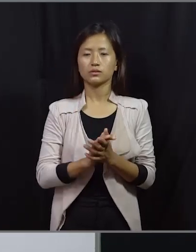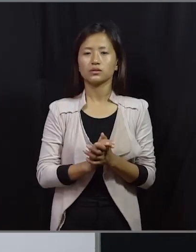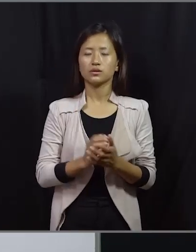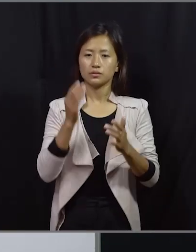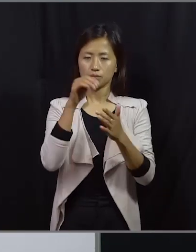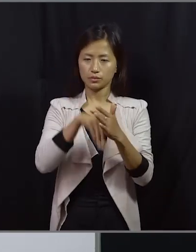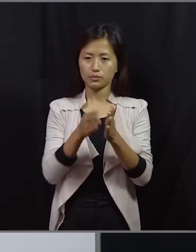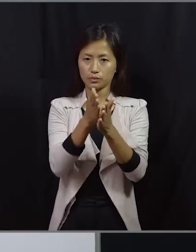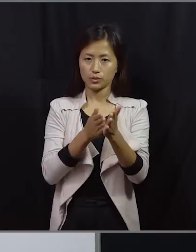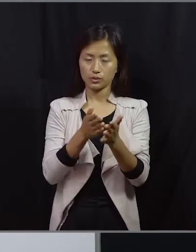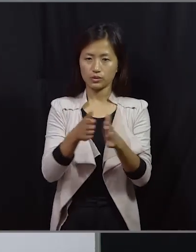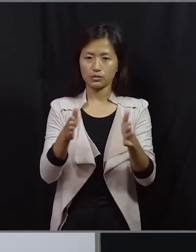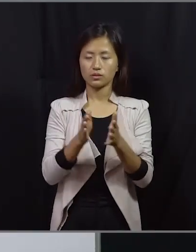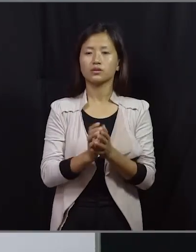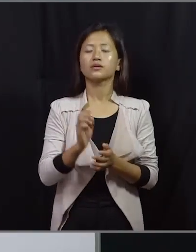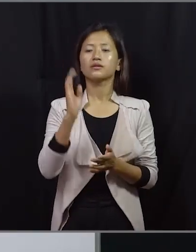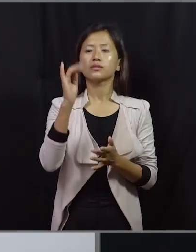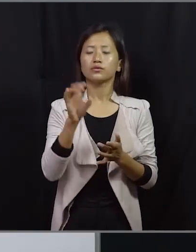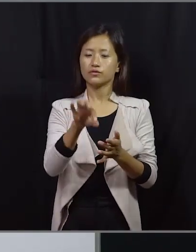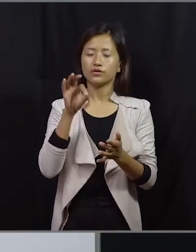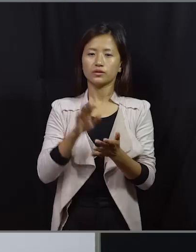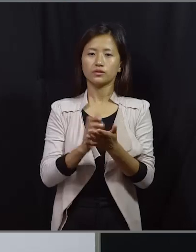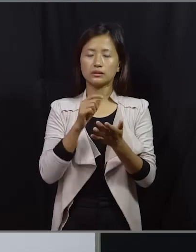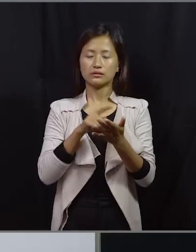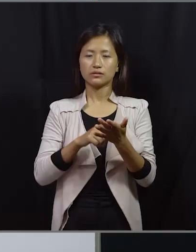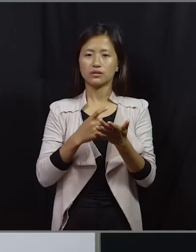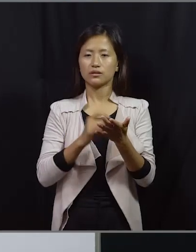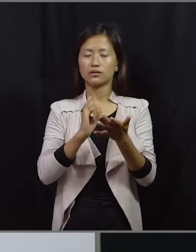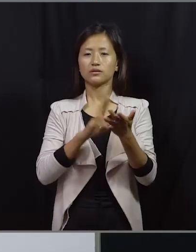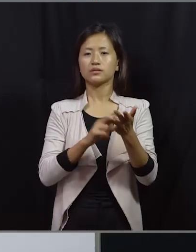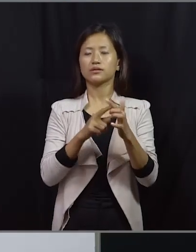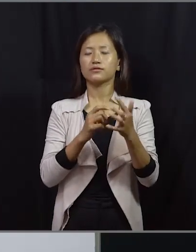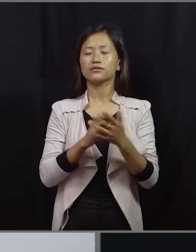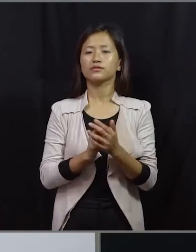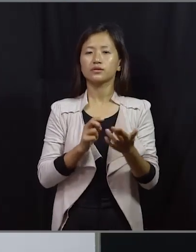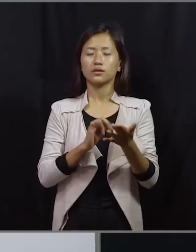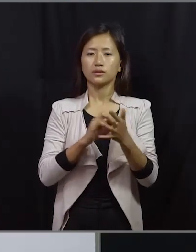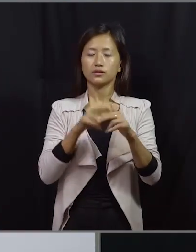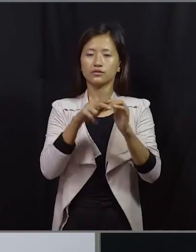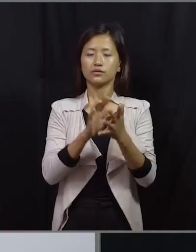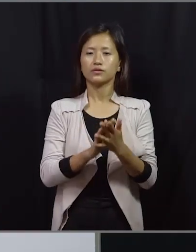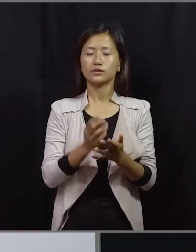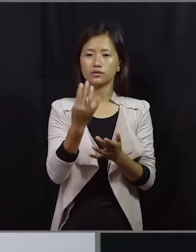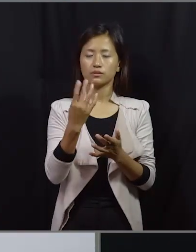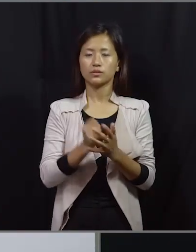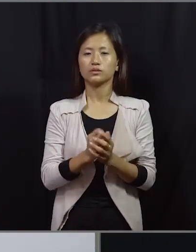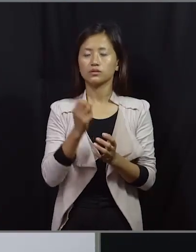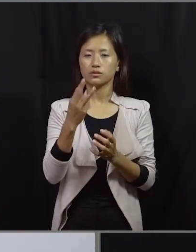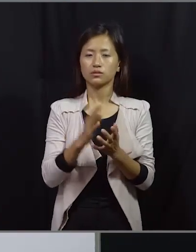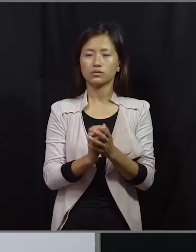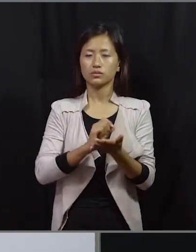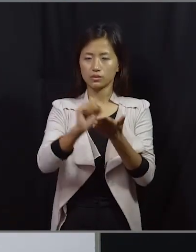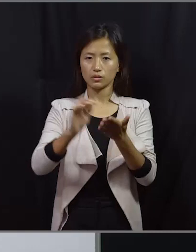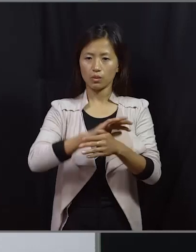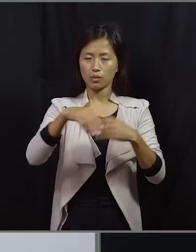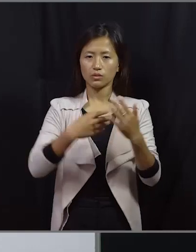between this 0 and 1 we can find out infinite number of real numbers that you have learned already. So it is not possible for us to write